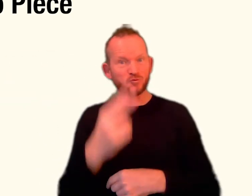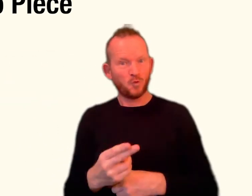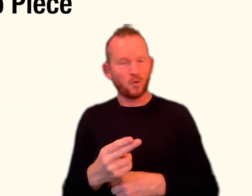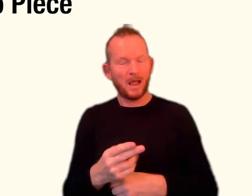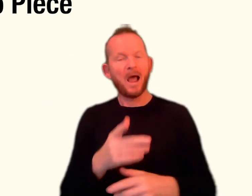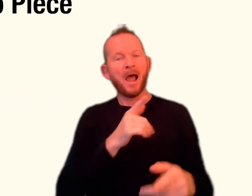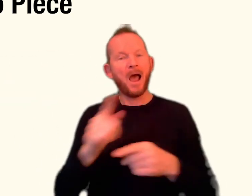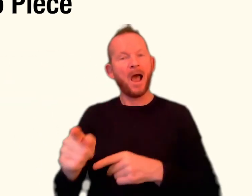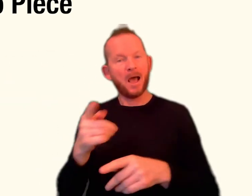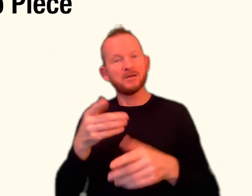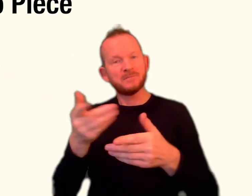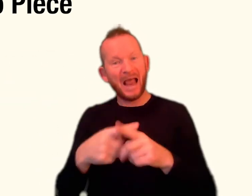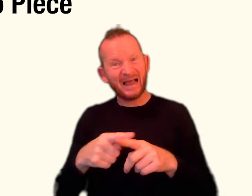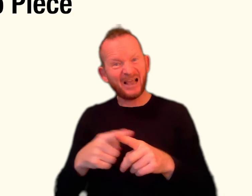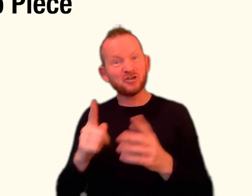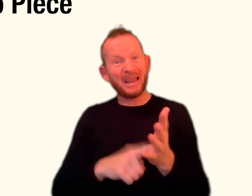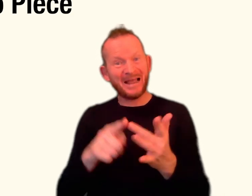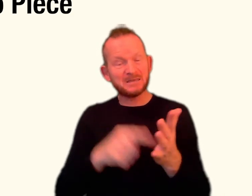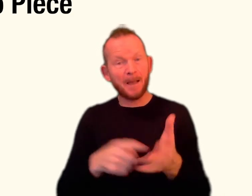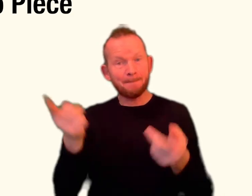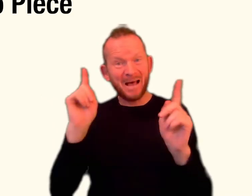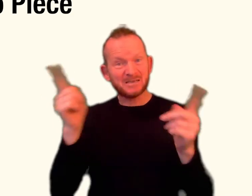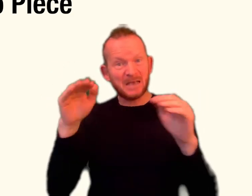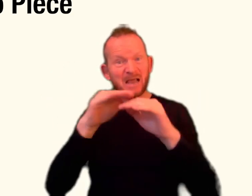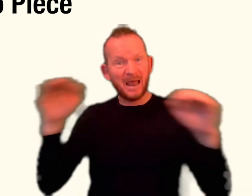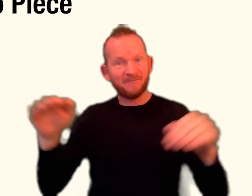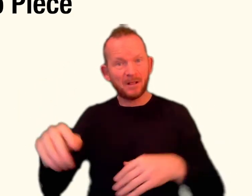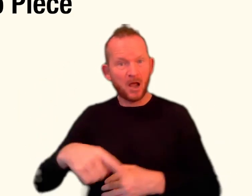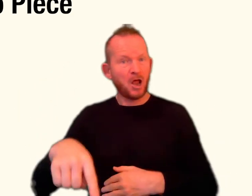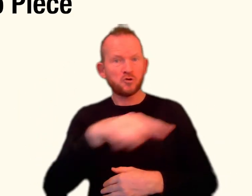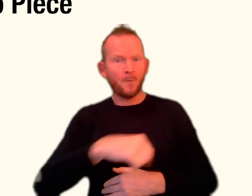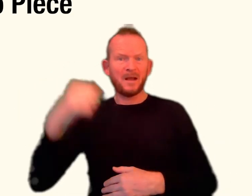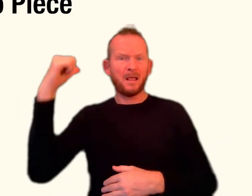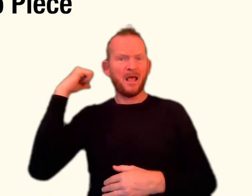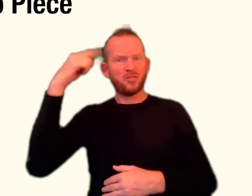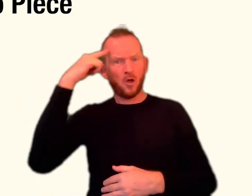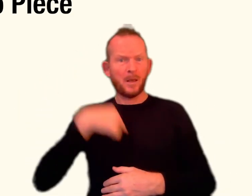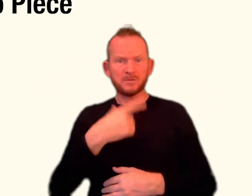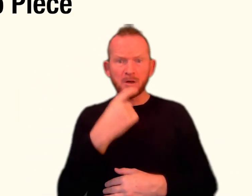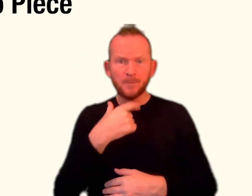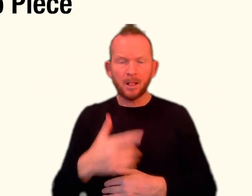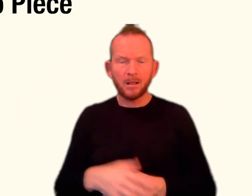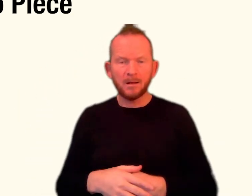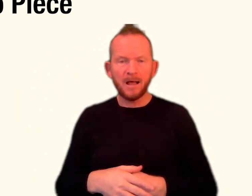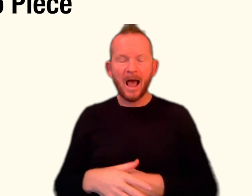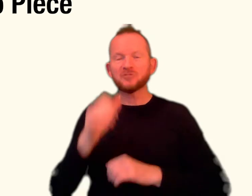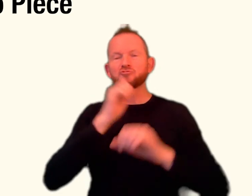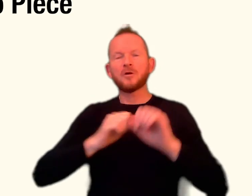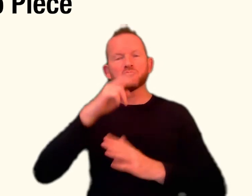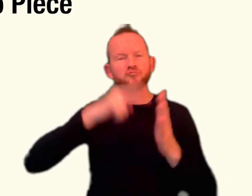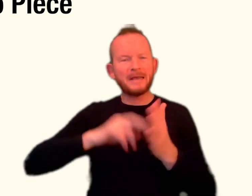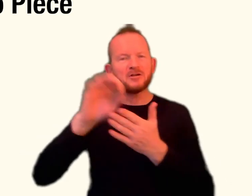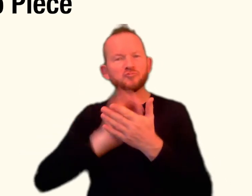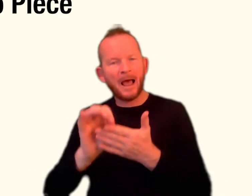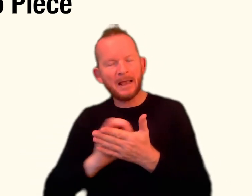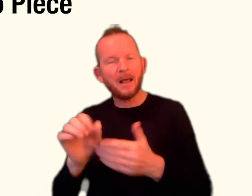to master's level, which no one ever thought would be possible. I still struggled to read and write, but with the start I had